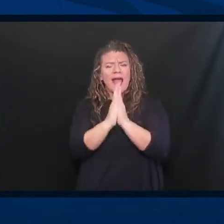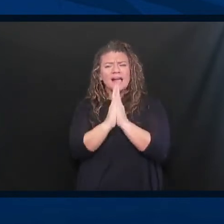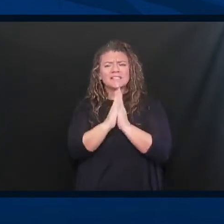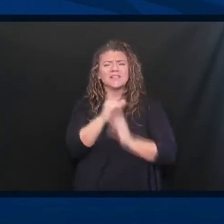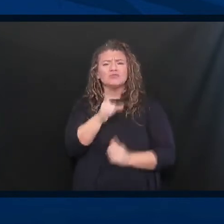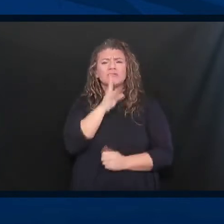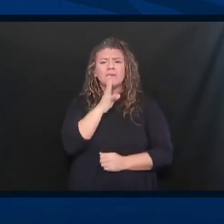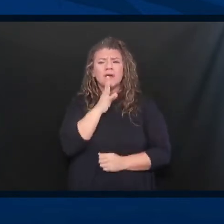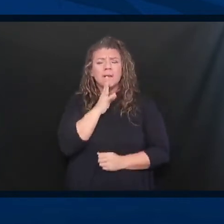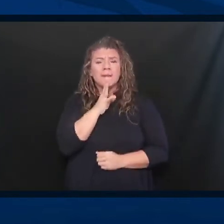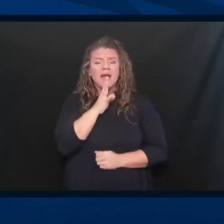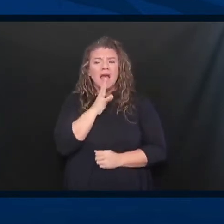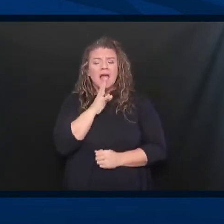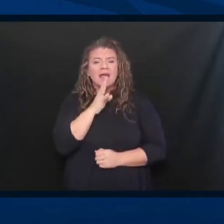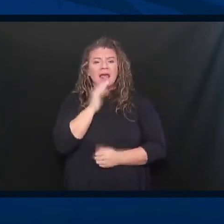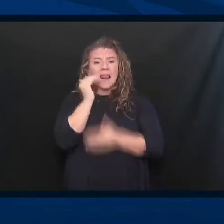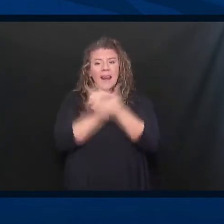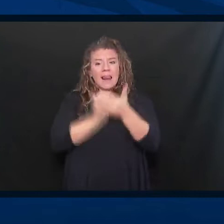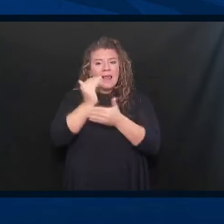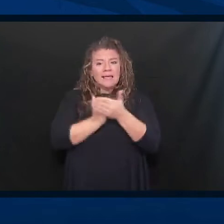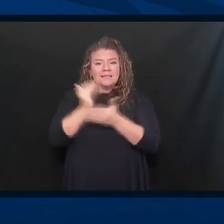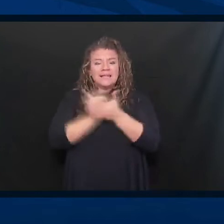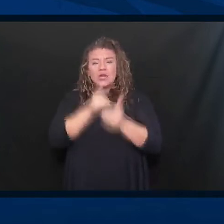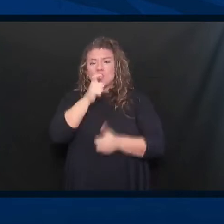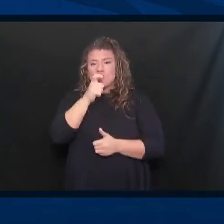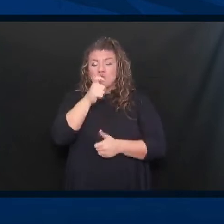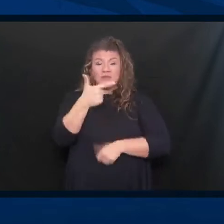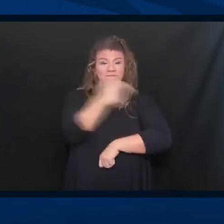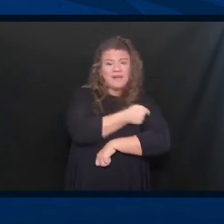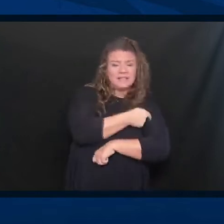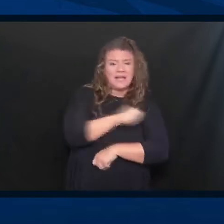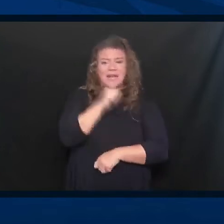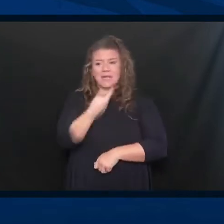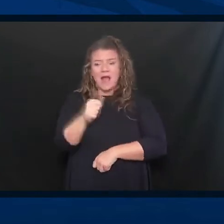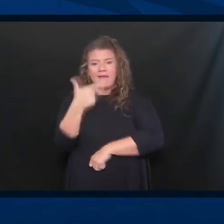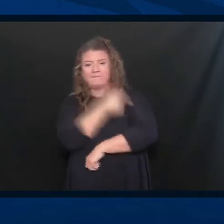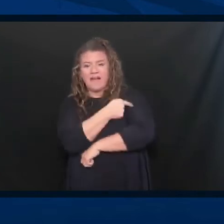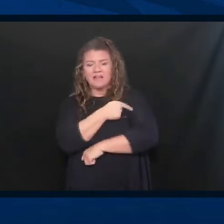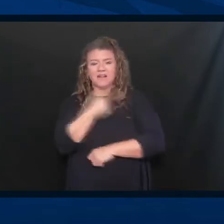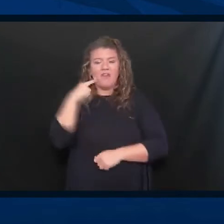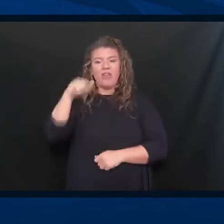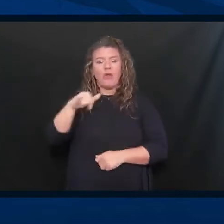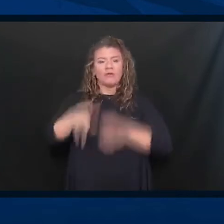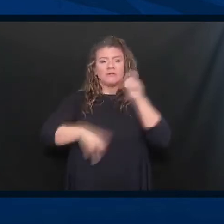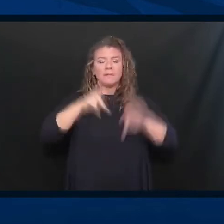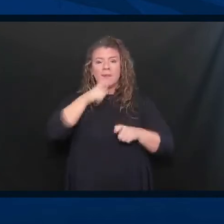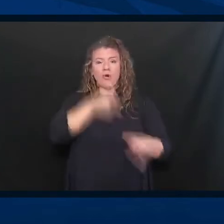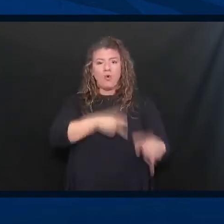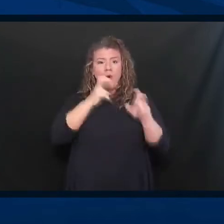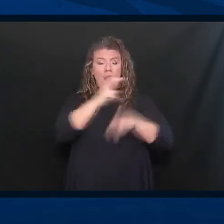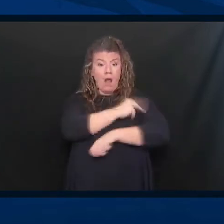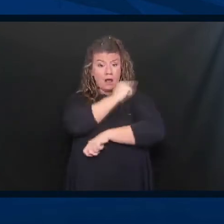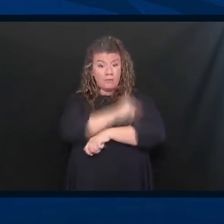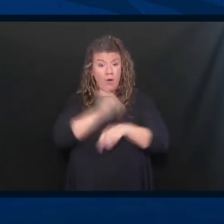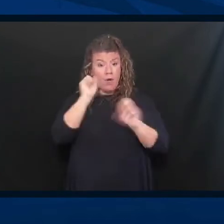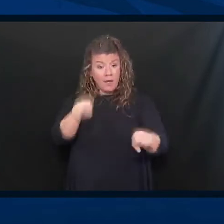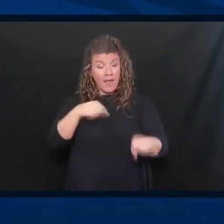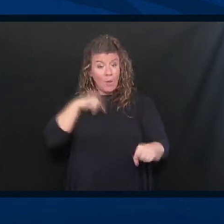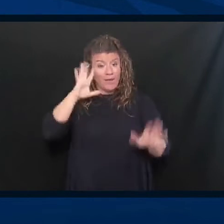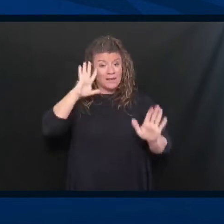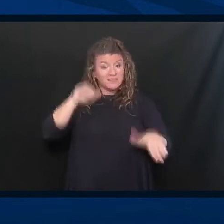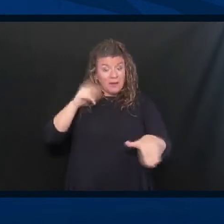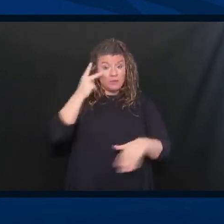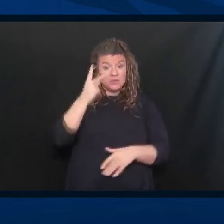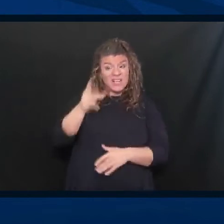about listing vaccinated versus unvaccinated for the people who are hospitalized currently. Can we expect to see